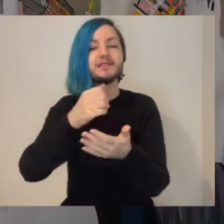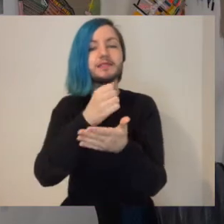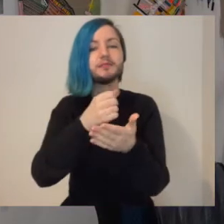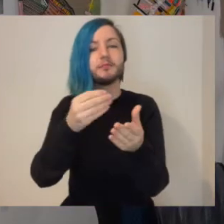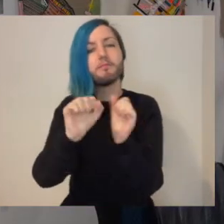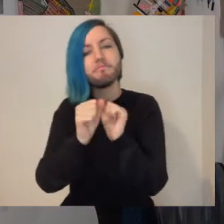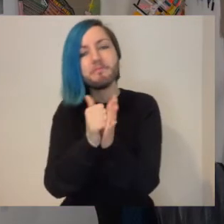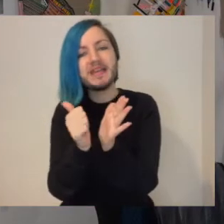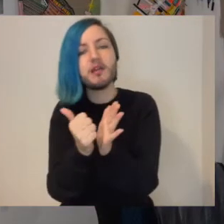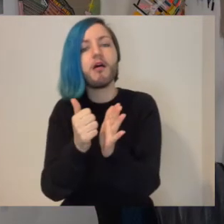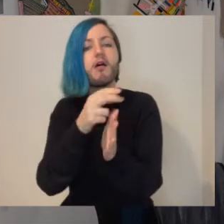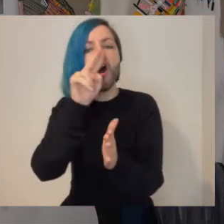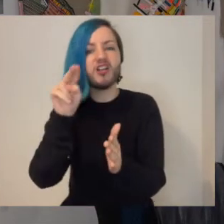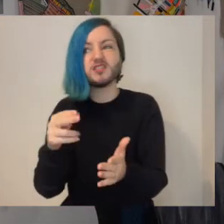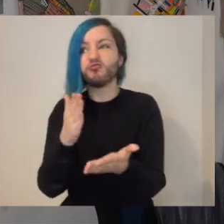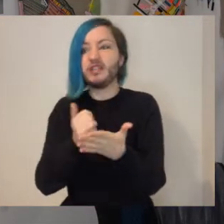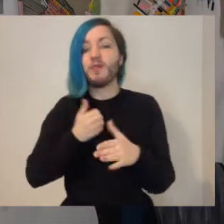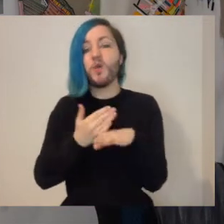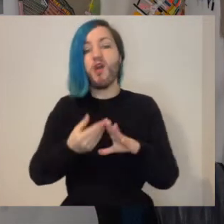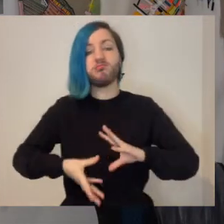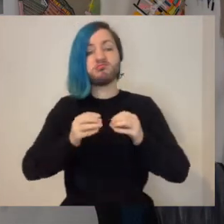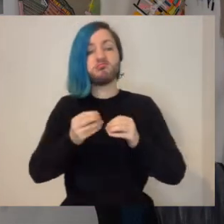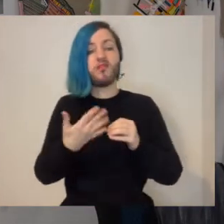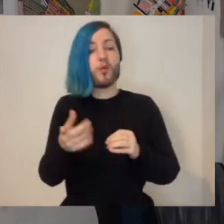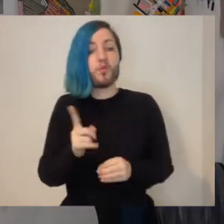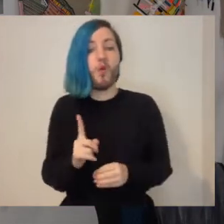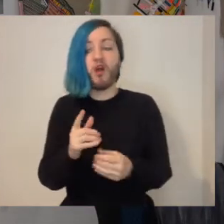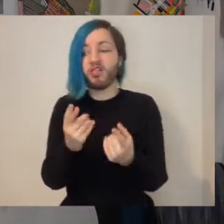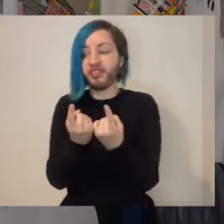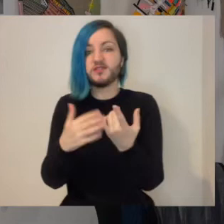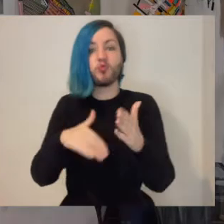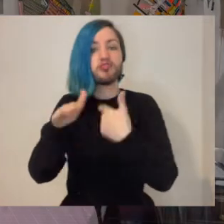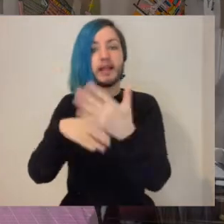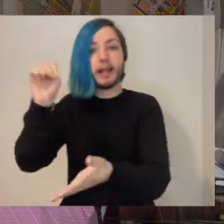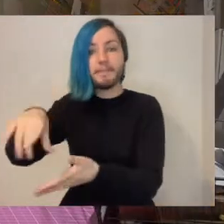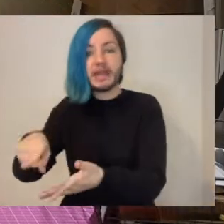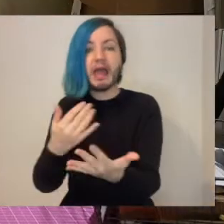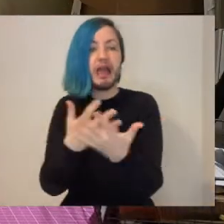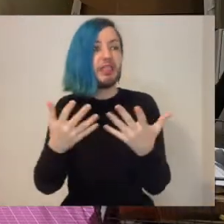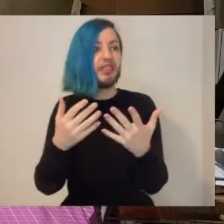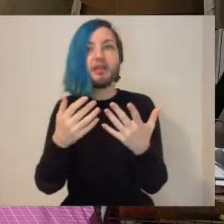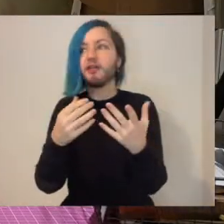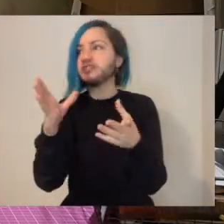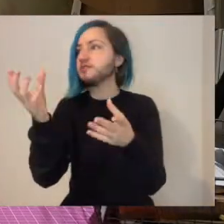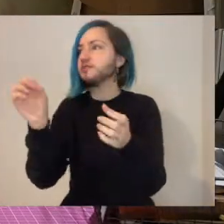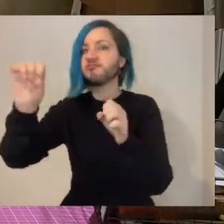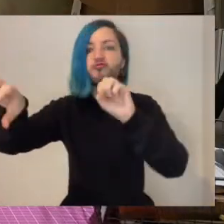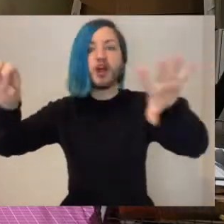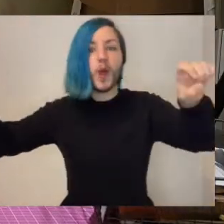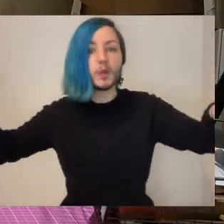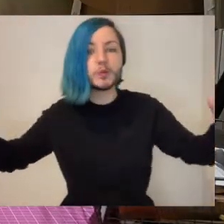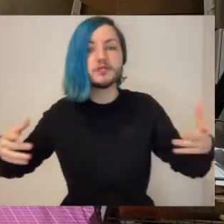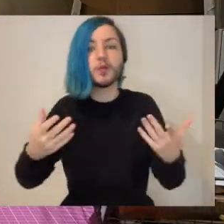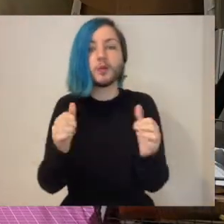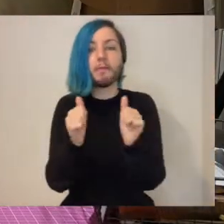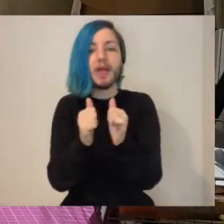from bits from a recycling bin, any form of ephemera, so a little bit of paper